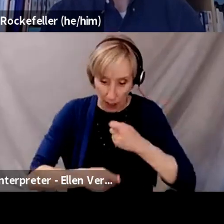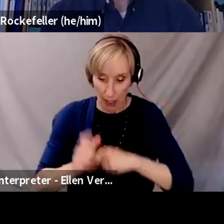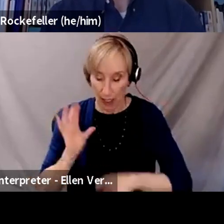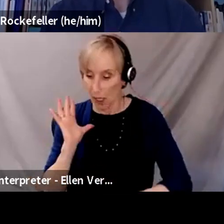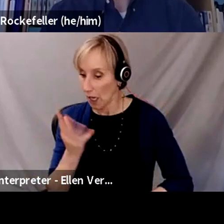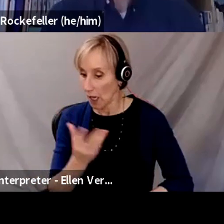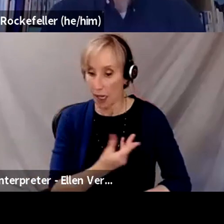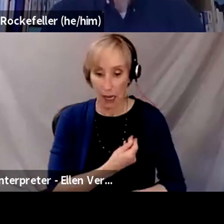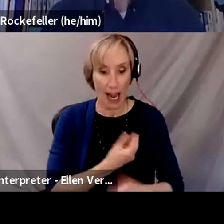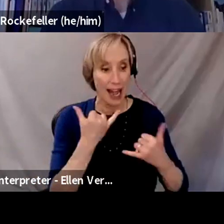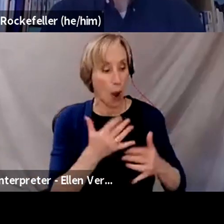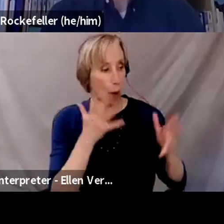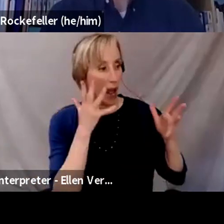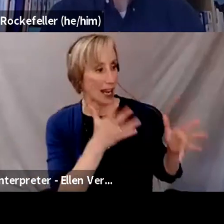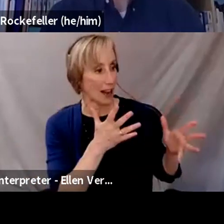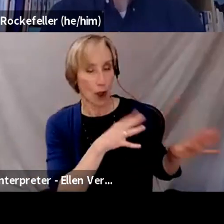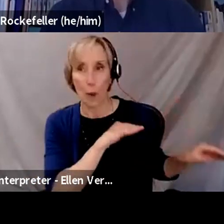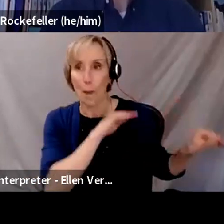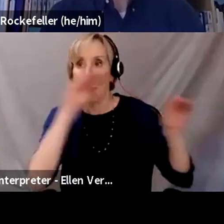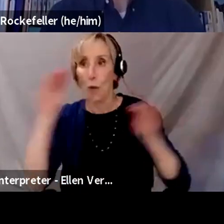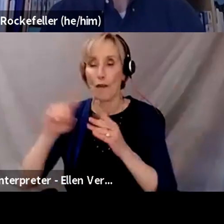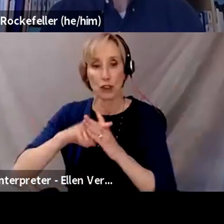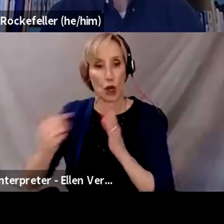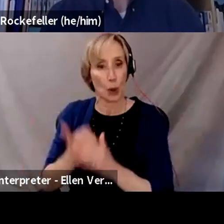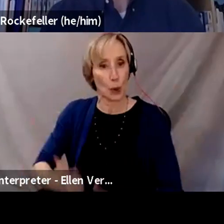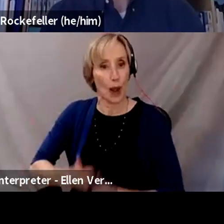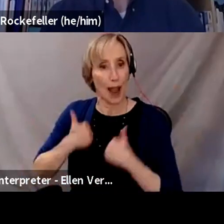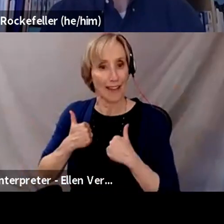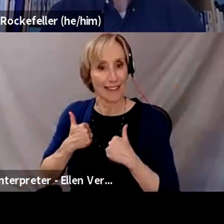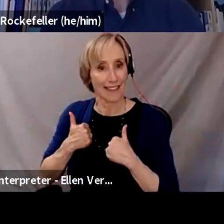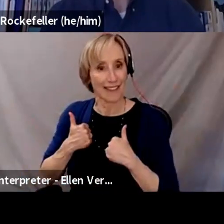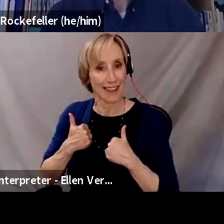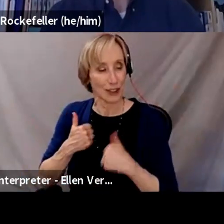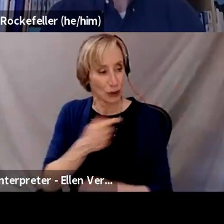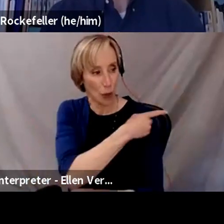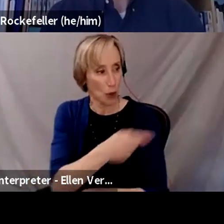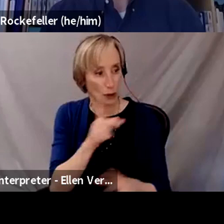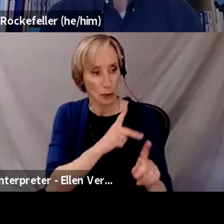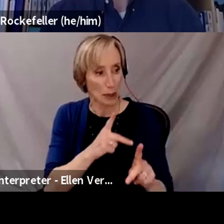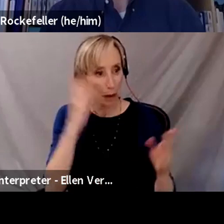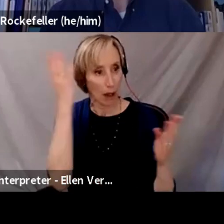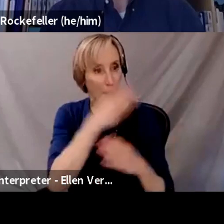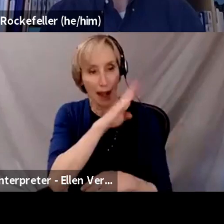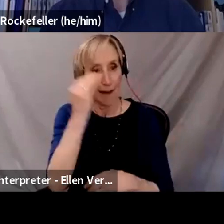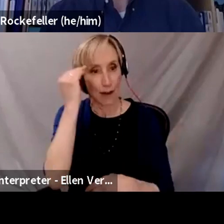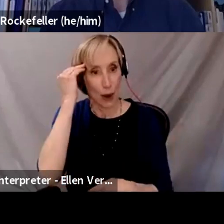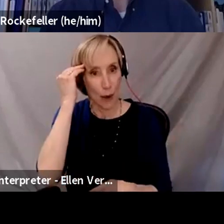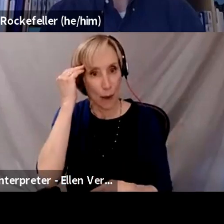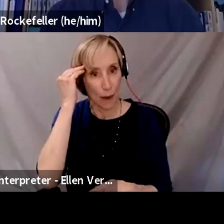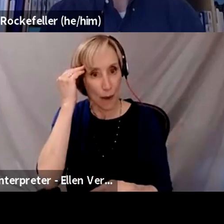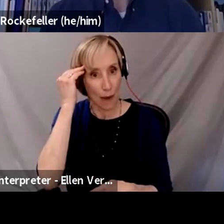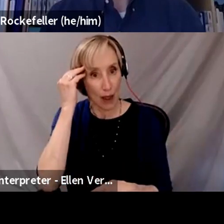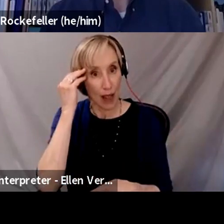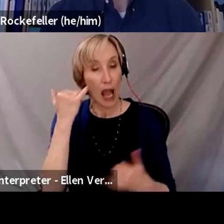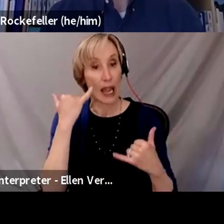And then you look at when I arrive to wherever I move to,